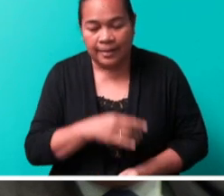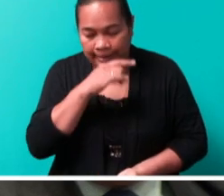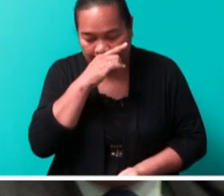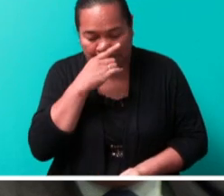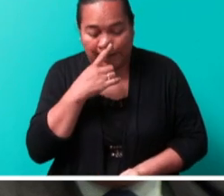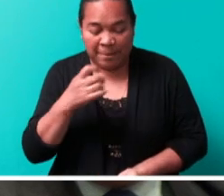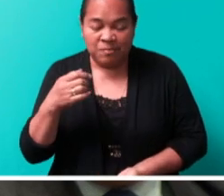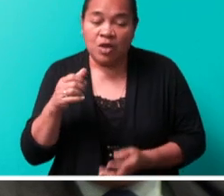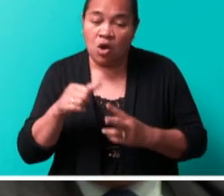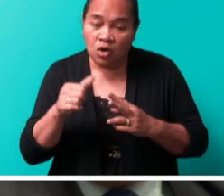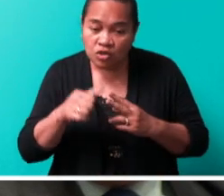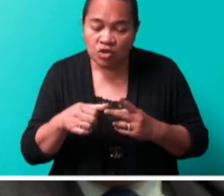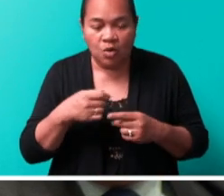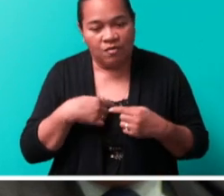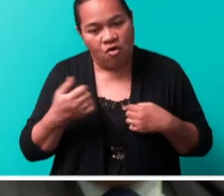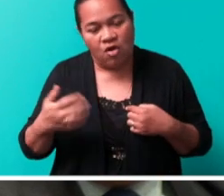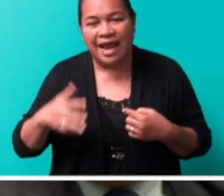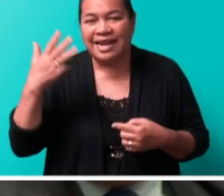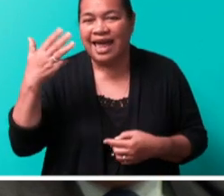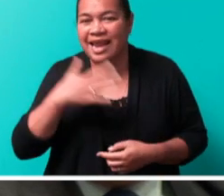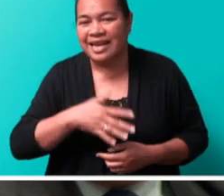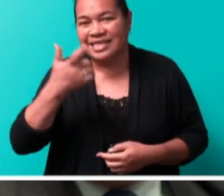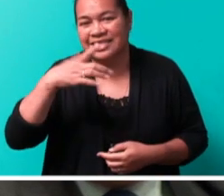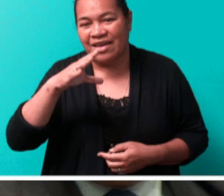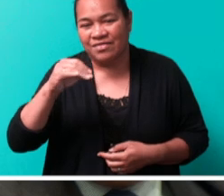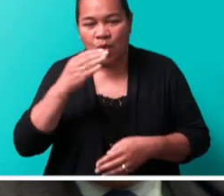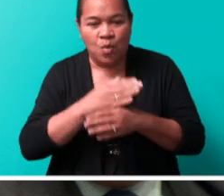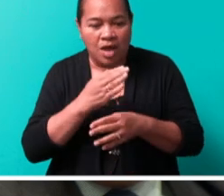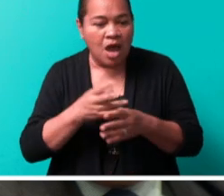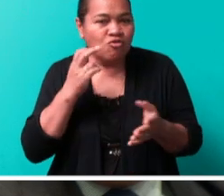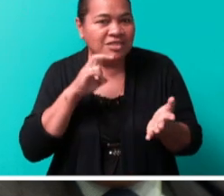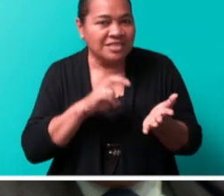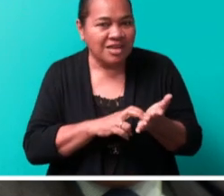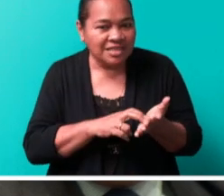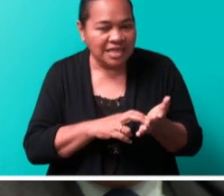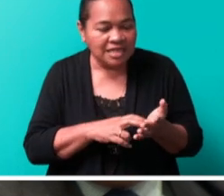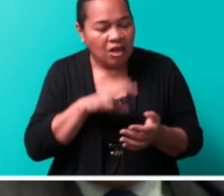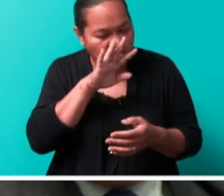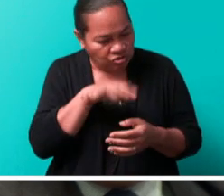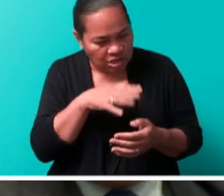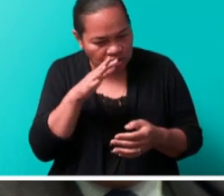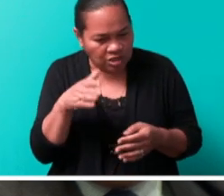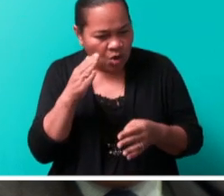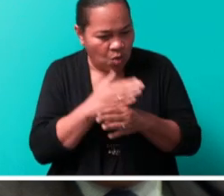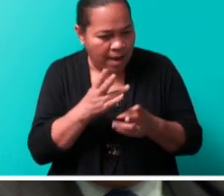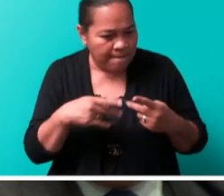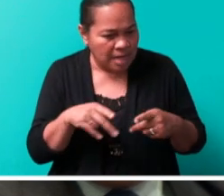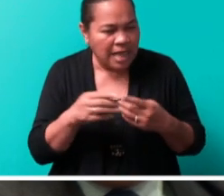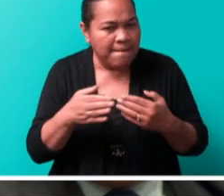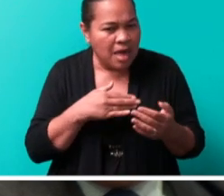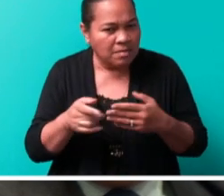we have conducted around 970 workplace registrations and audits on workplace management systems